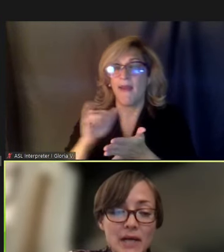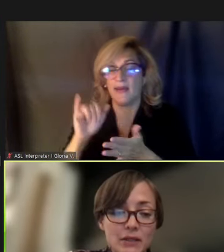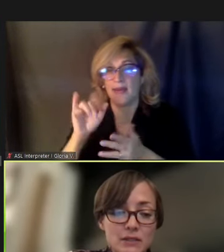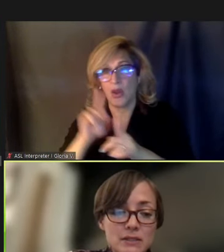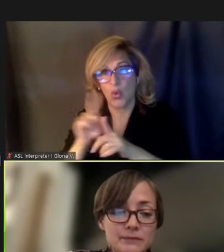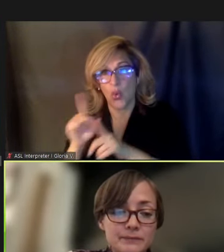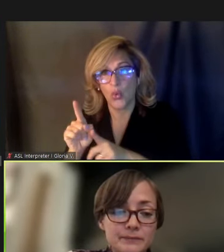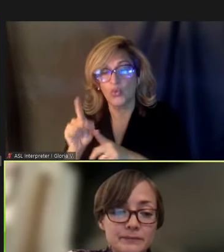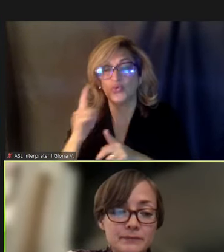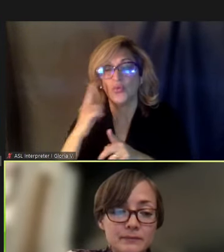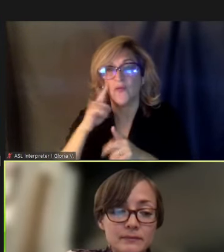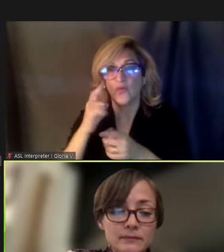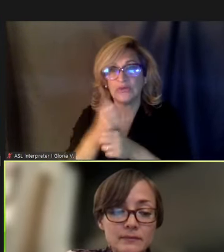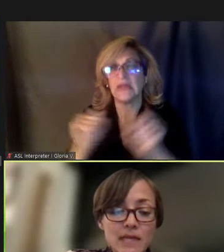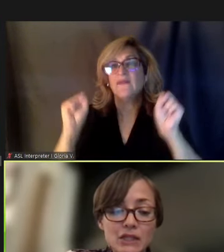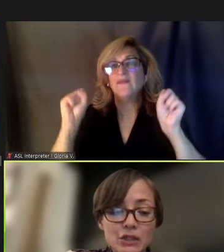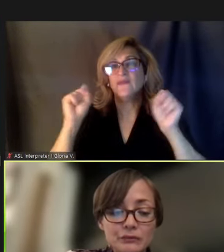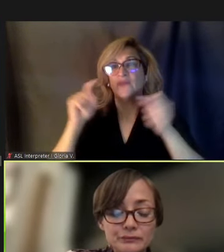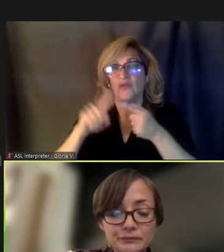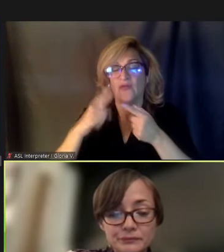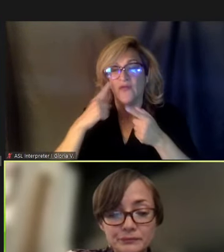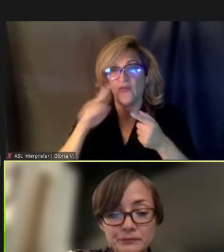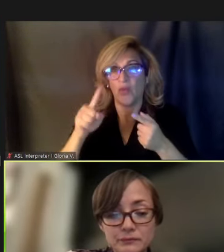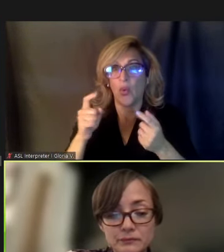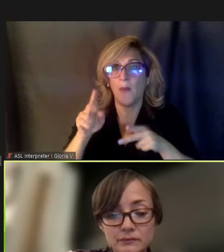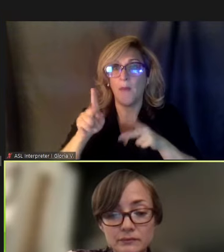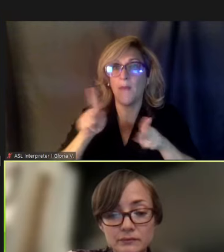and bikers. Thank you.